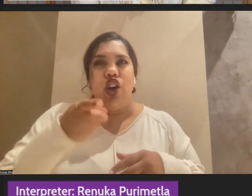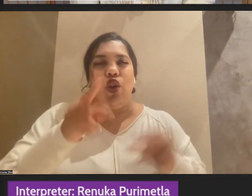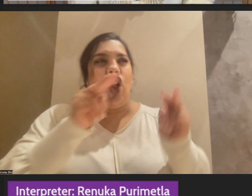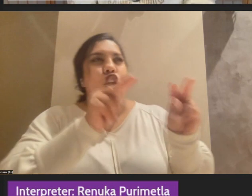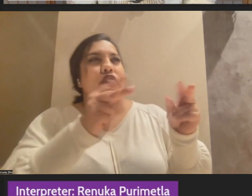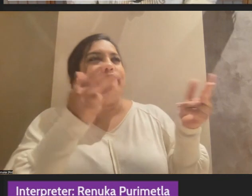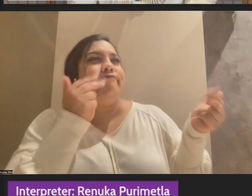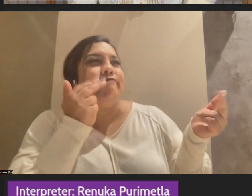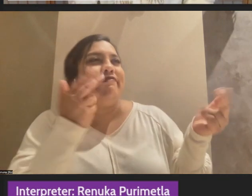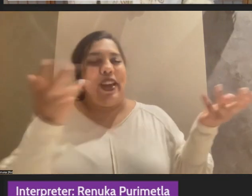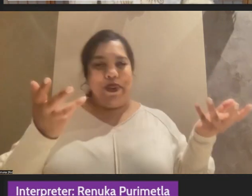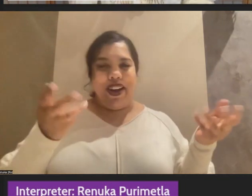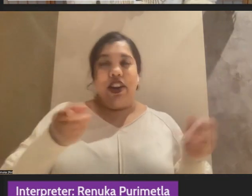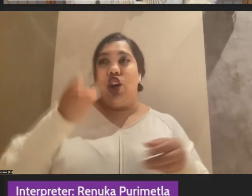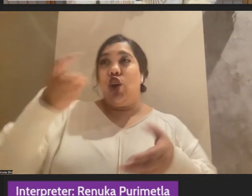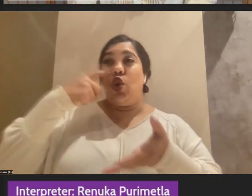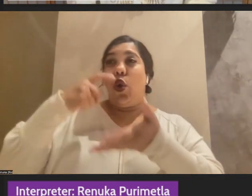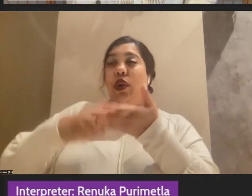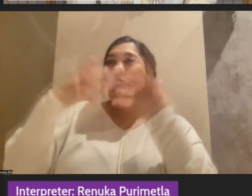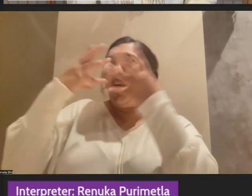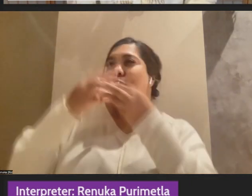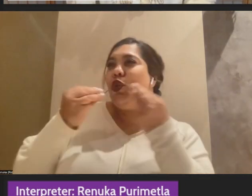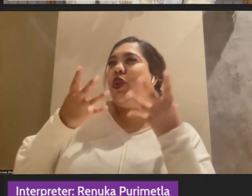What beauty did you see and experience?